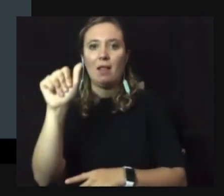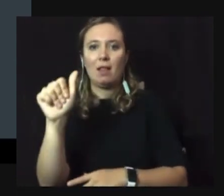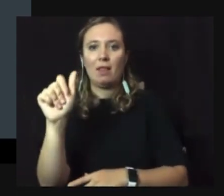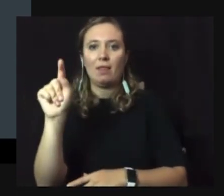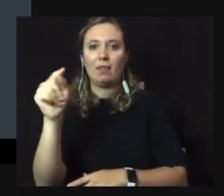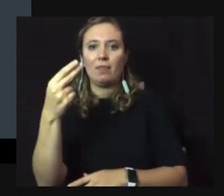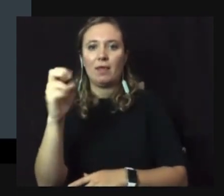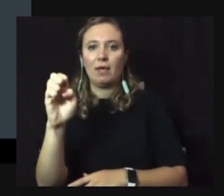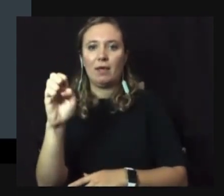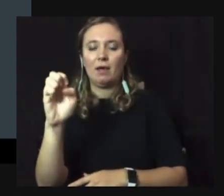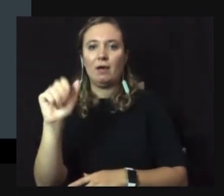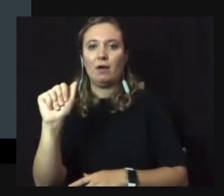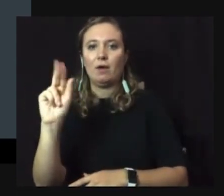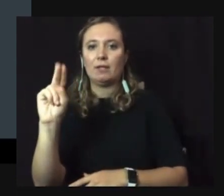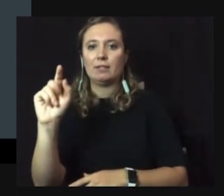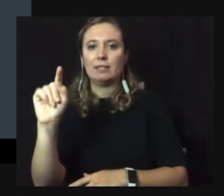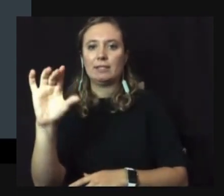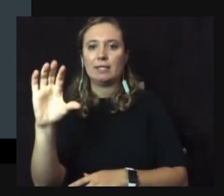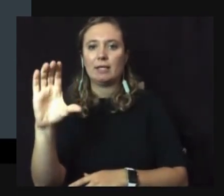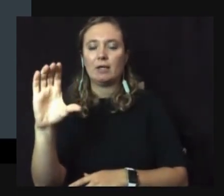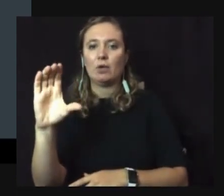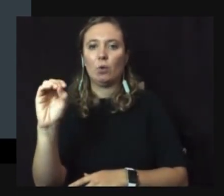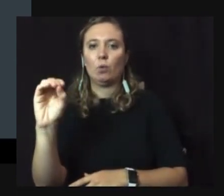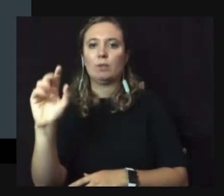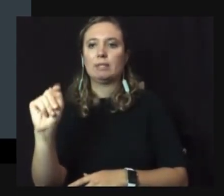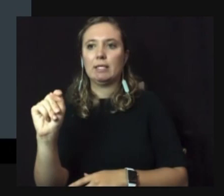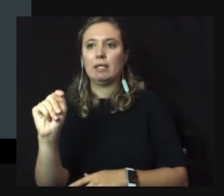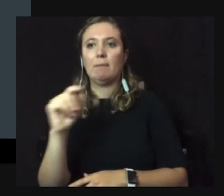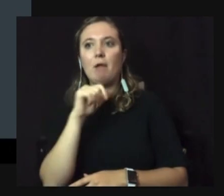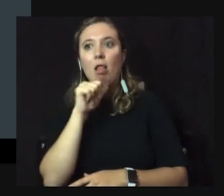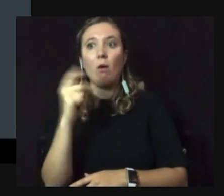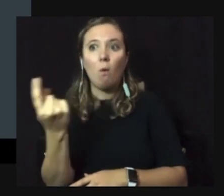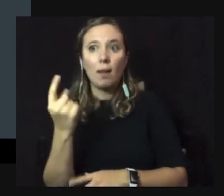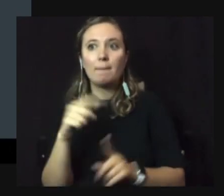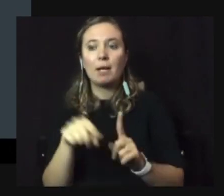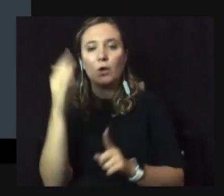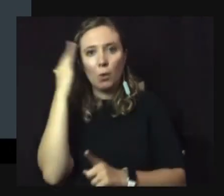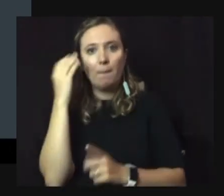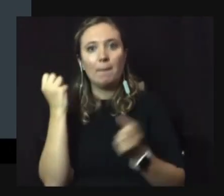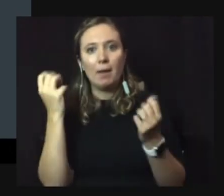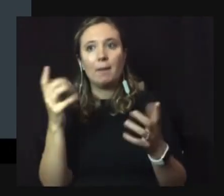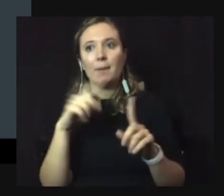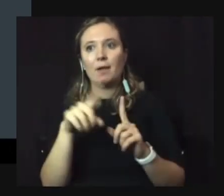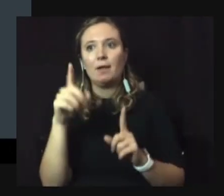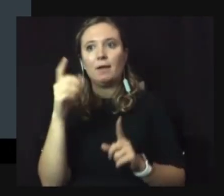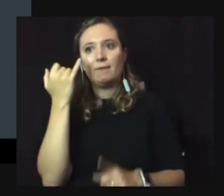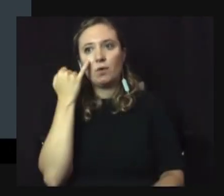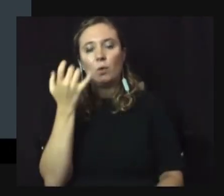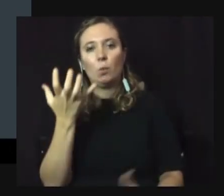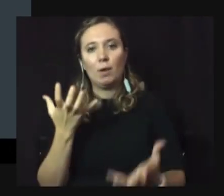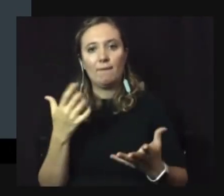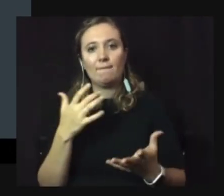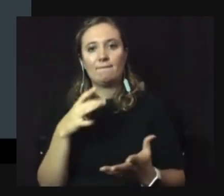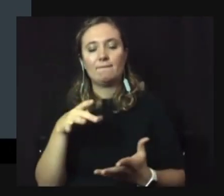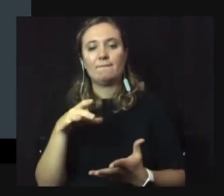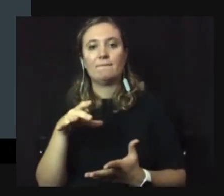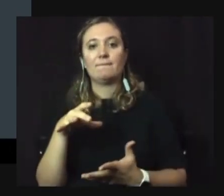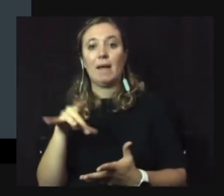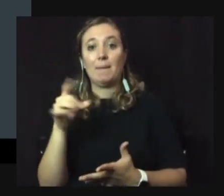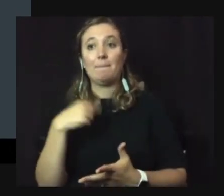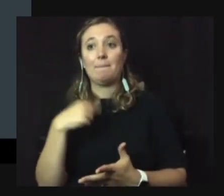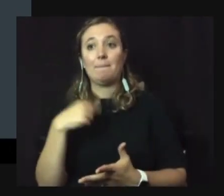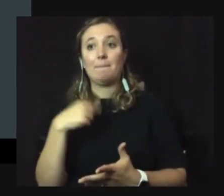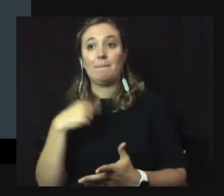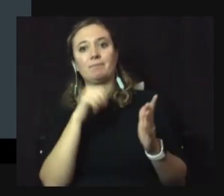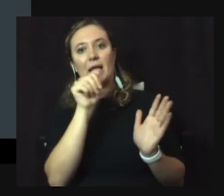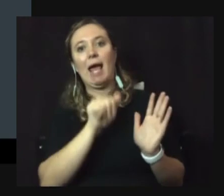Autistic OT. I'm so privileged to know many. But if you want to find me, you can at the Autistic